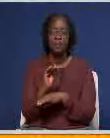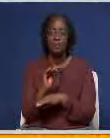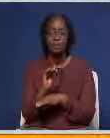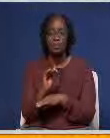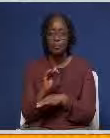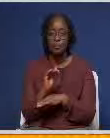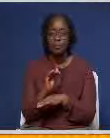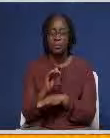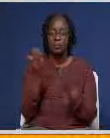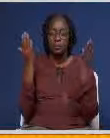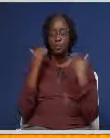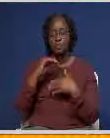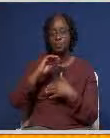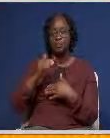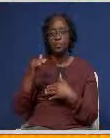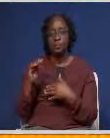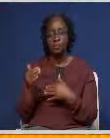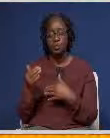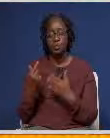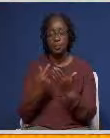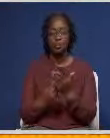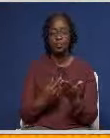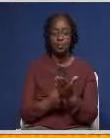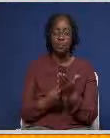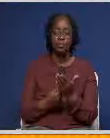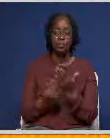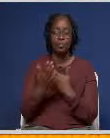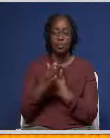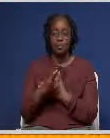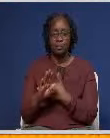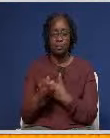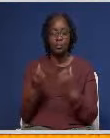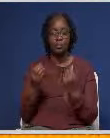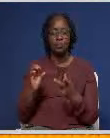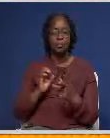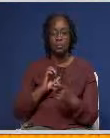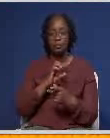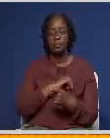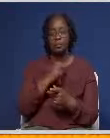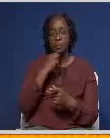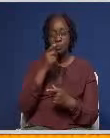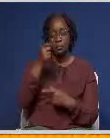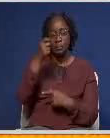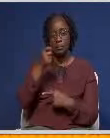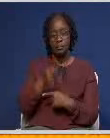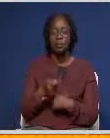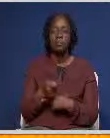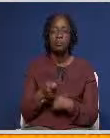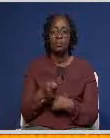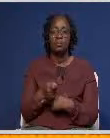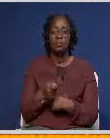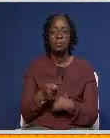kire ikarika lili la kauntini ya Meru, le kire itakalole bunge nini ya siniti, ma sinita baingi baki kweta Ugambi bobo bwaja